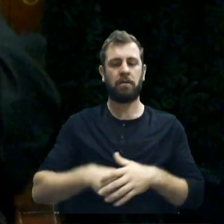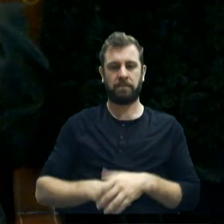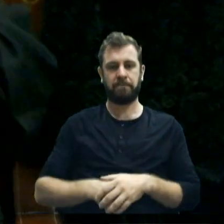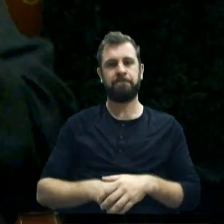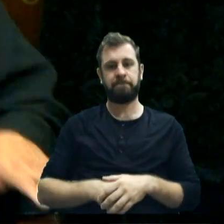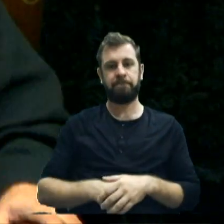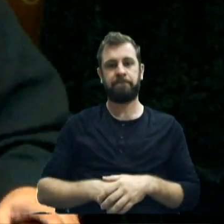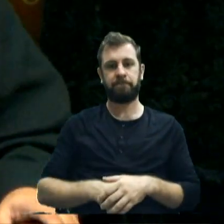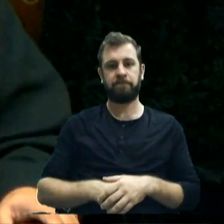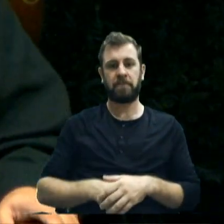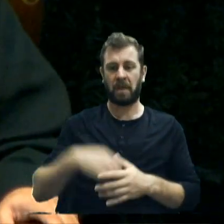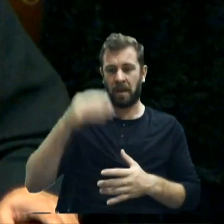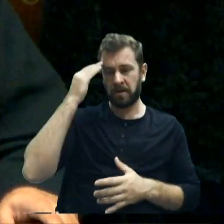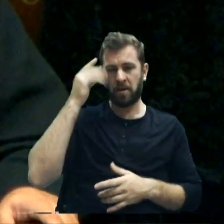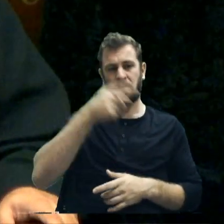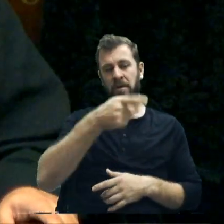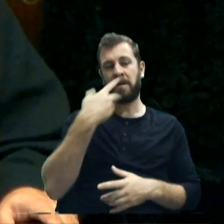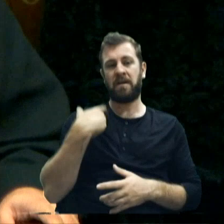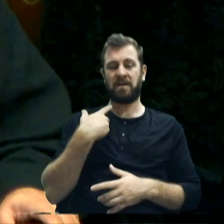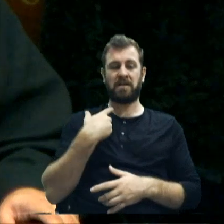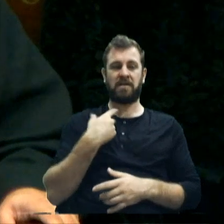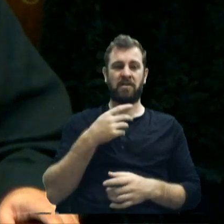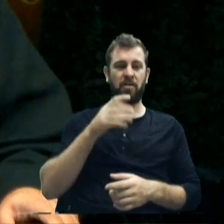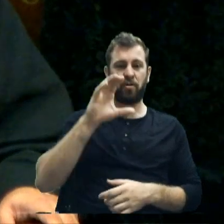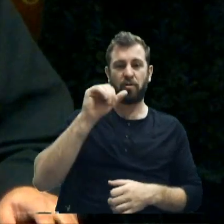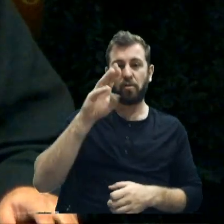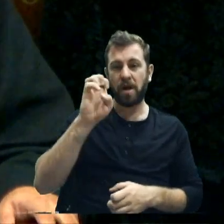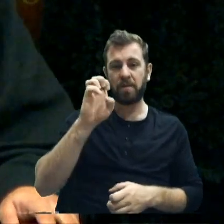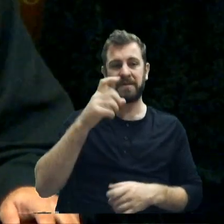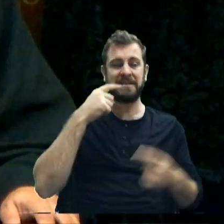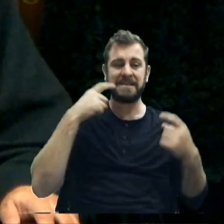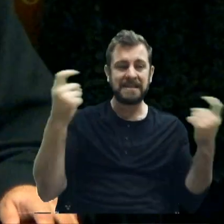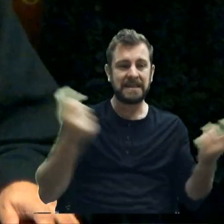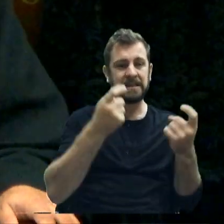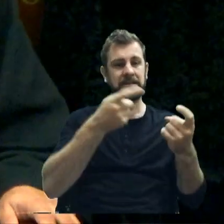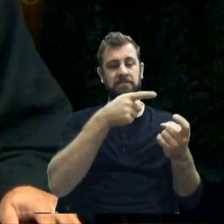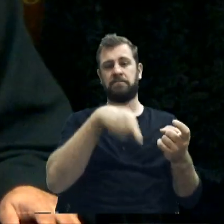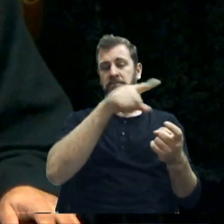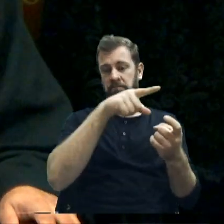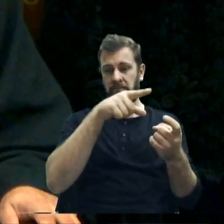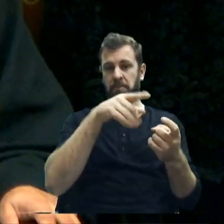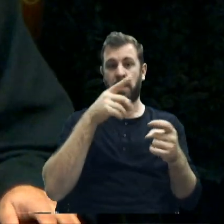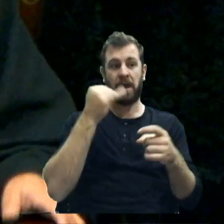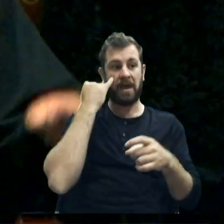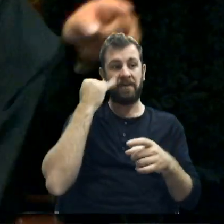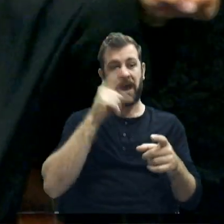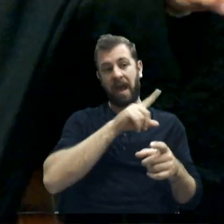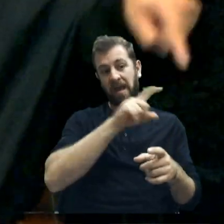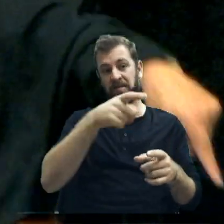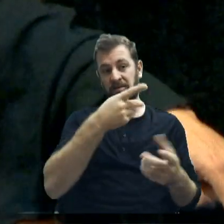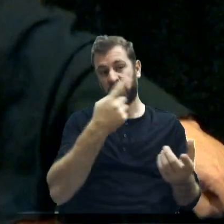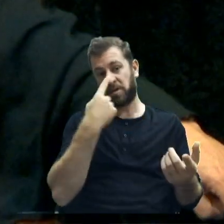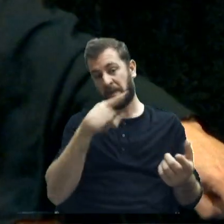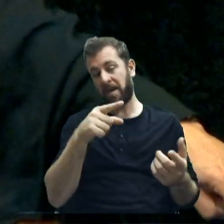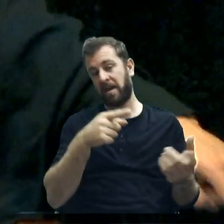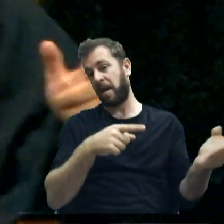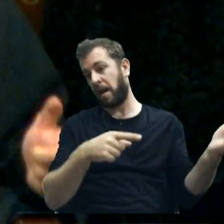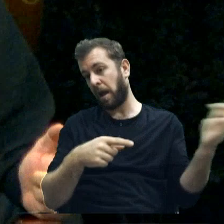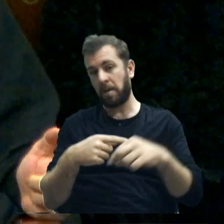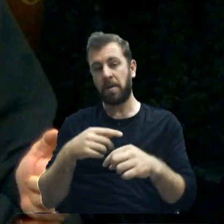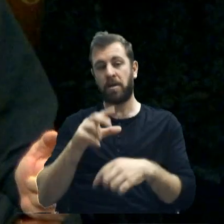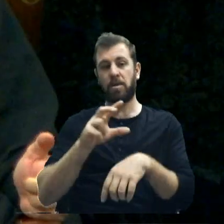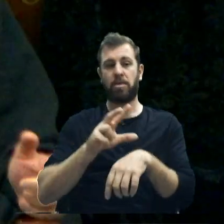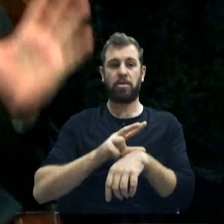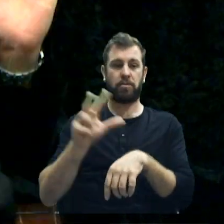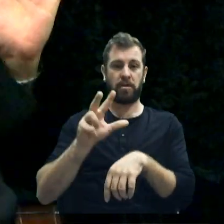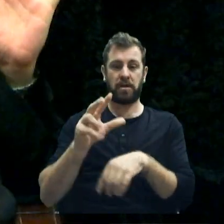I know that they commit crimes, I know that they commit sin, but if I ask him to be at my door at 3 a.m., at 3:01, he's at my